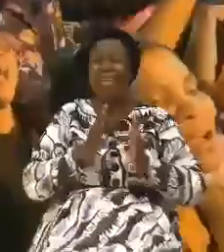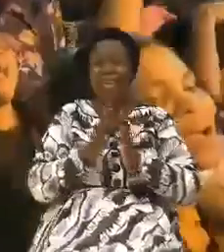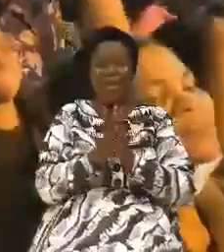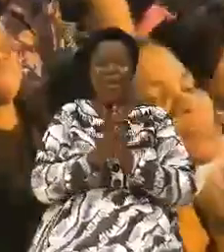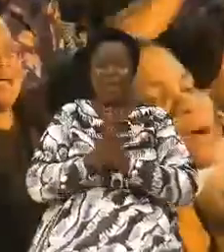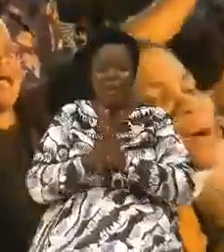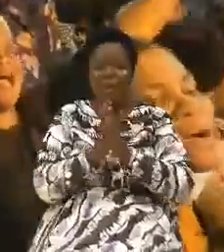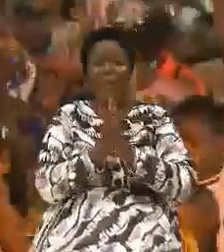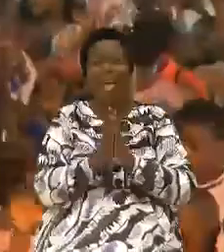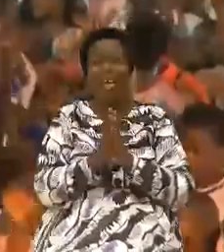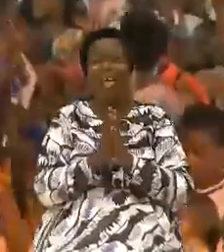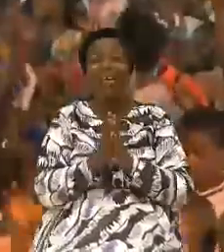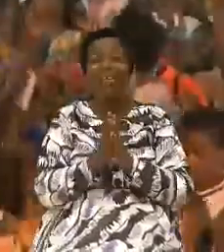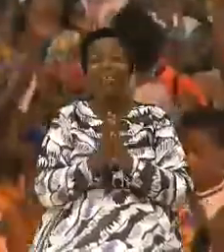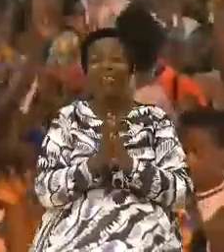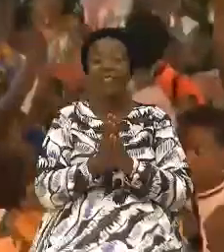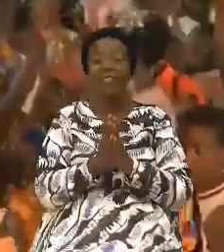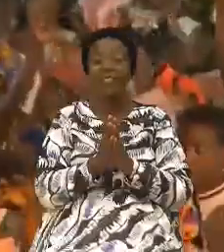Amen.